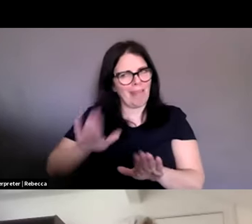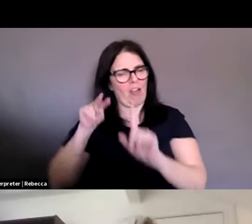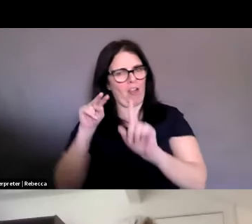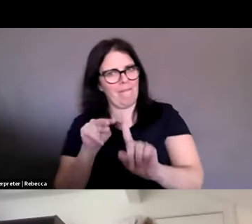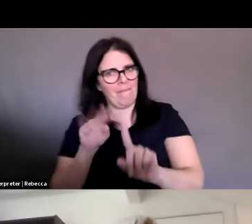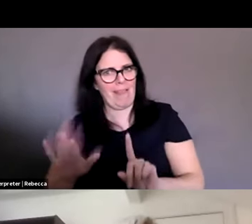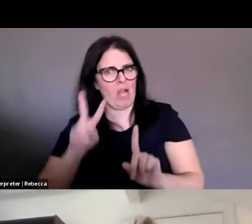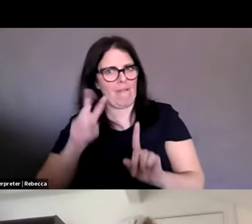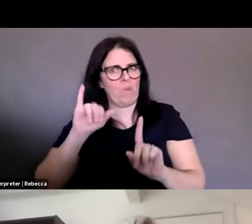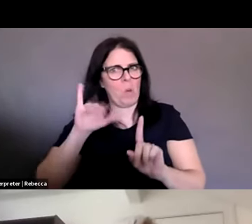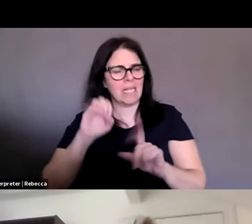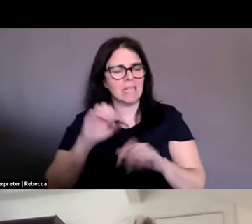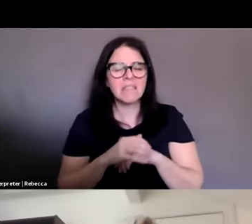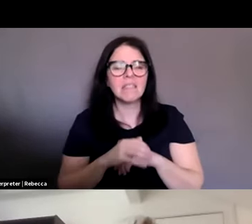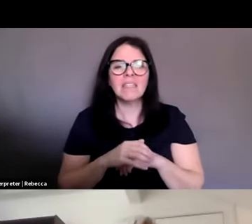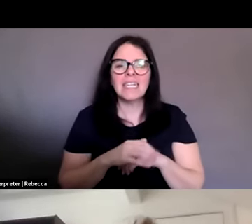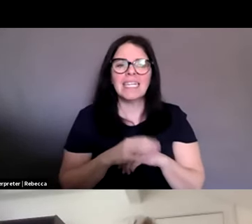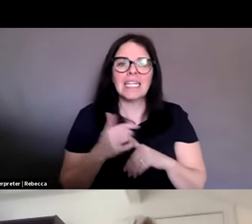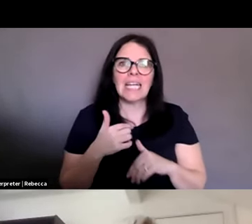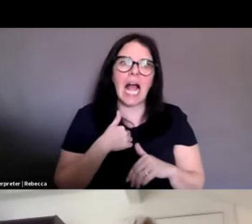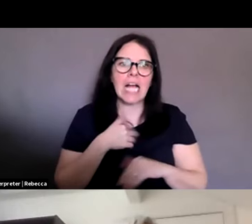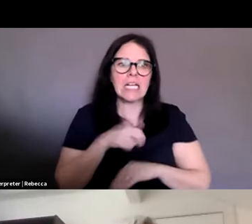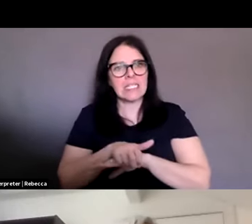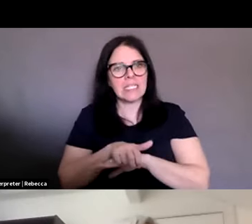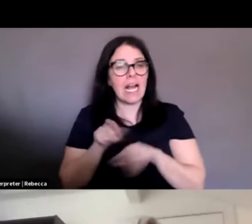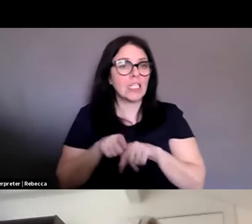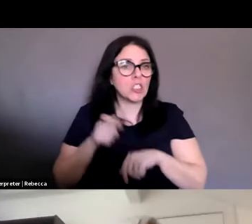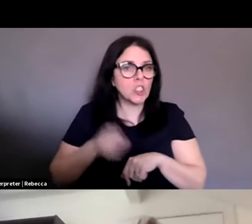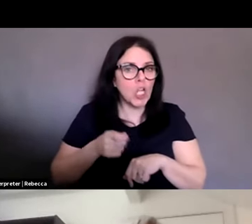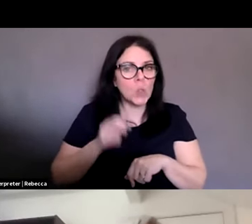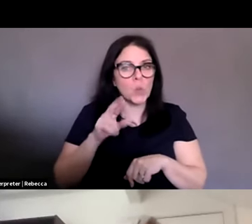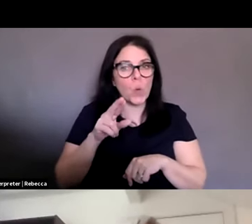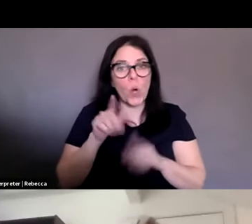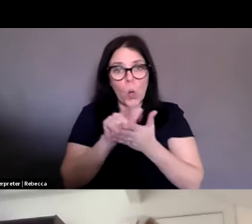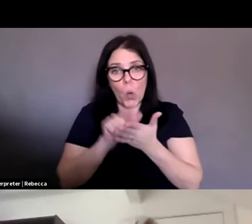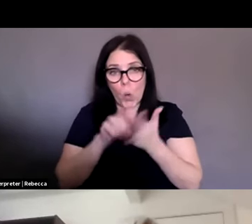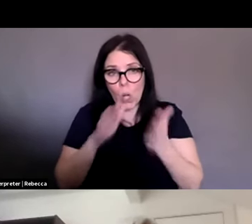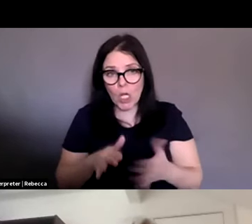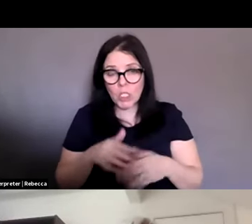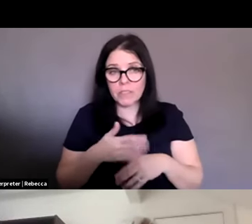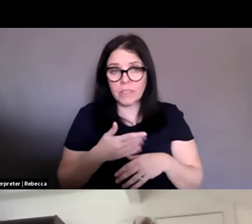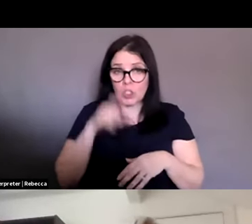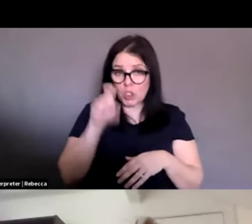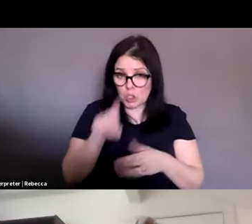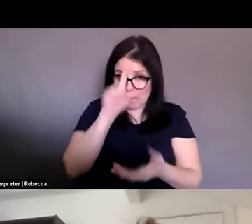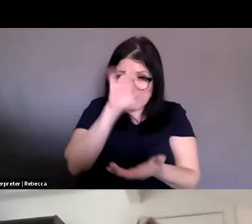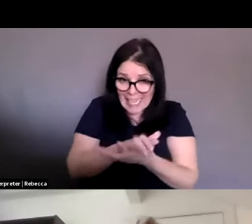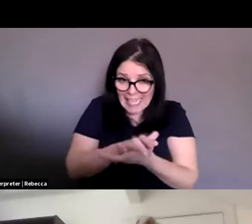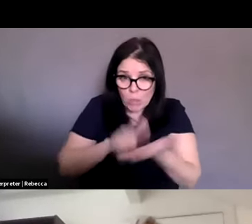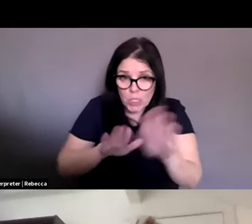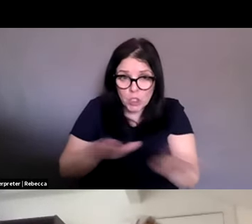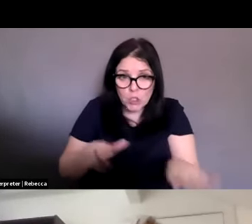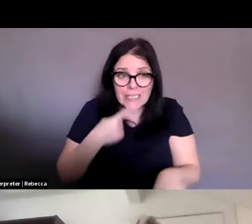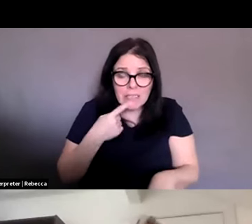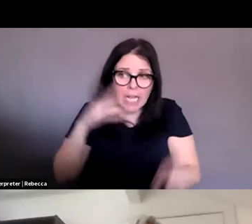I think if I'm listening to this as a judge or a lawyer, are you implying that we should always believe what children say verbatim?